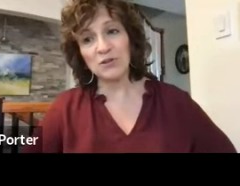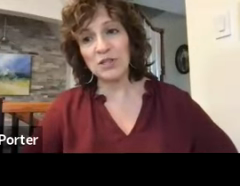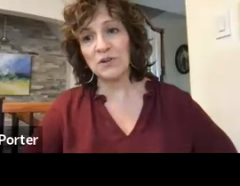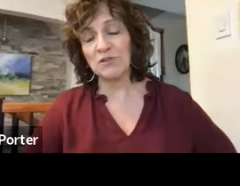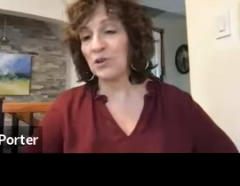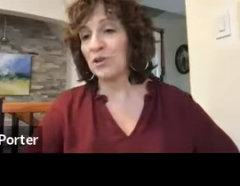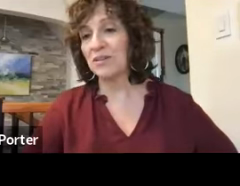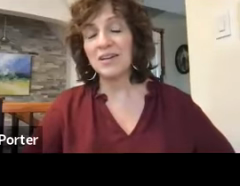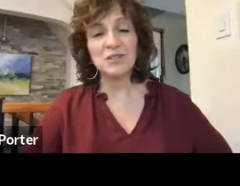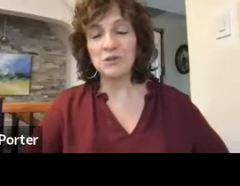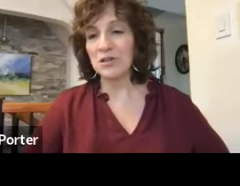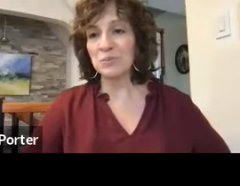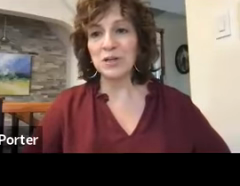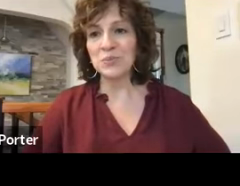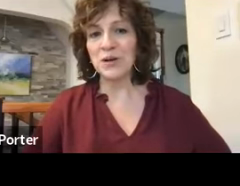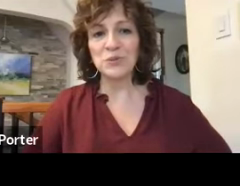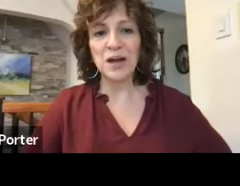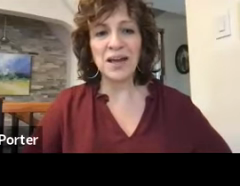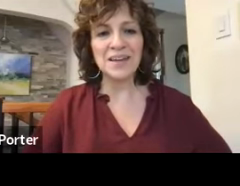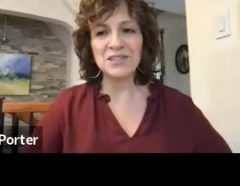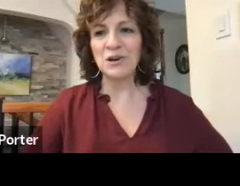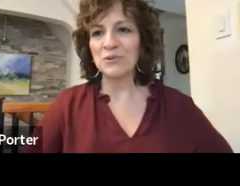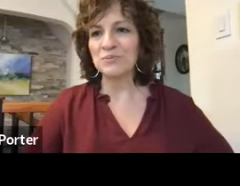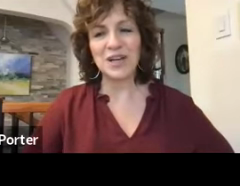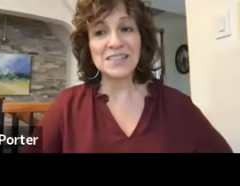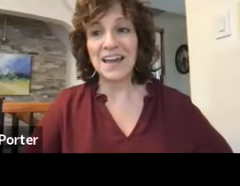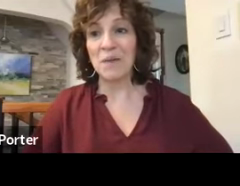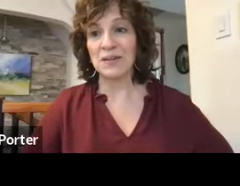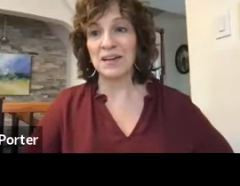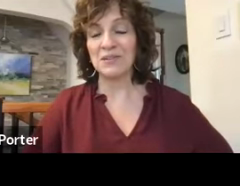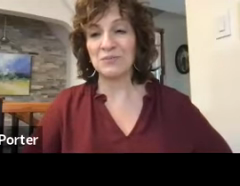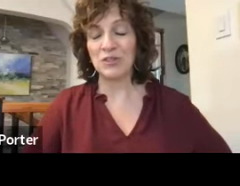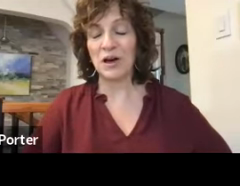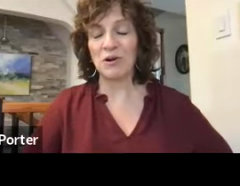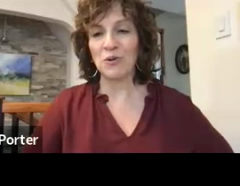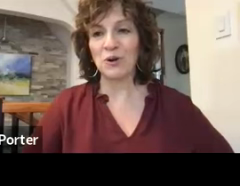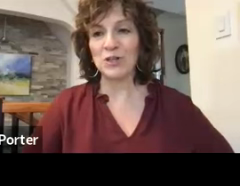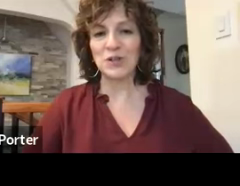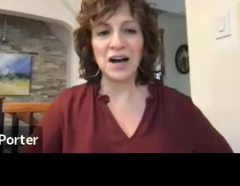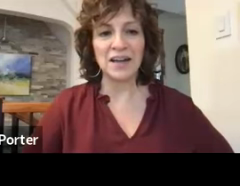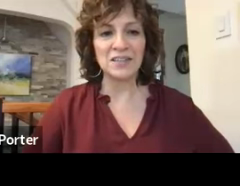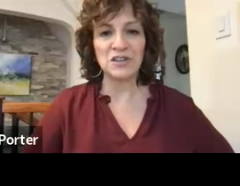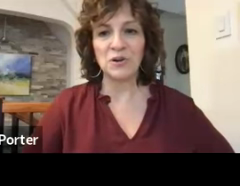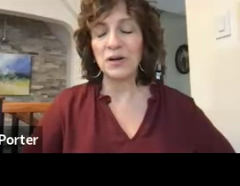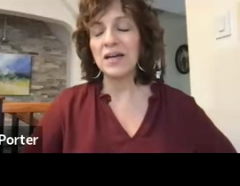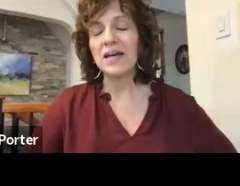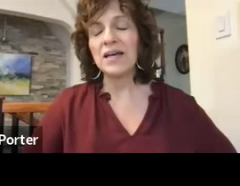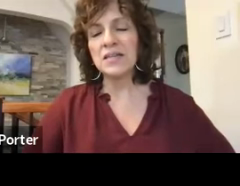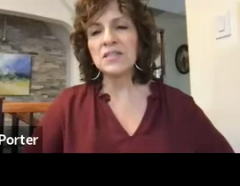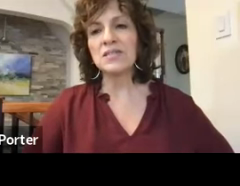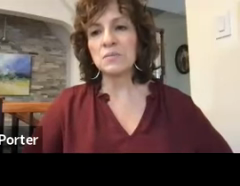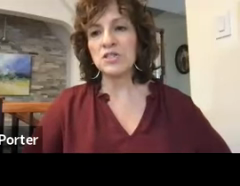at the University of Arizona, 2,000 plus miles away. So lots could happen without our watchful eye. And